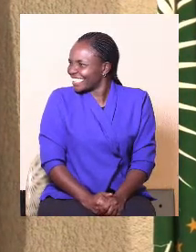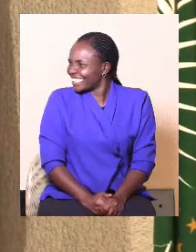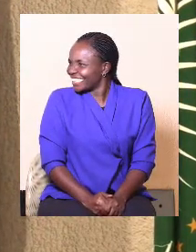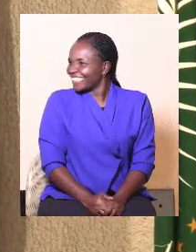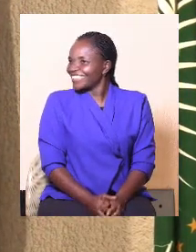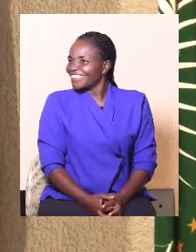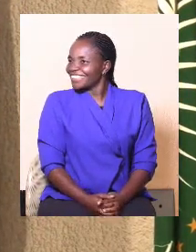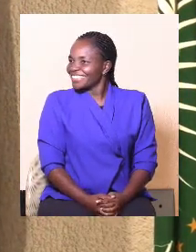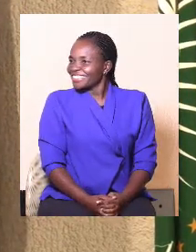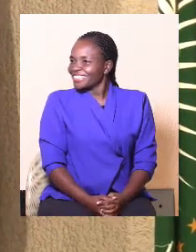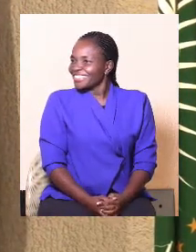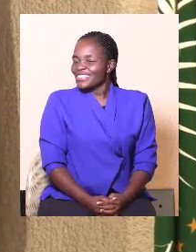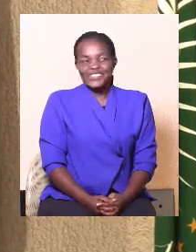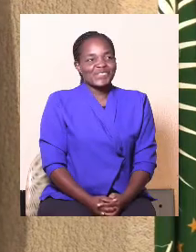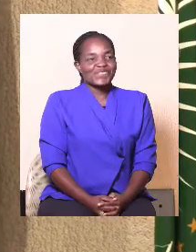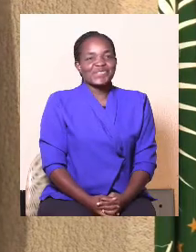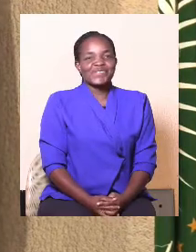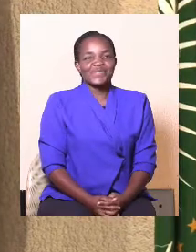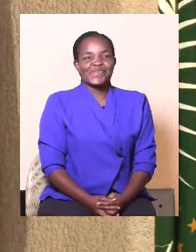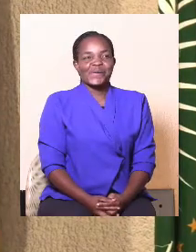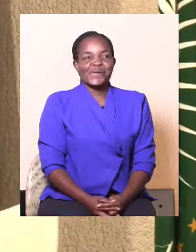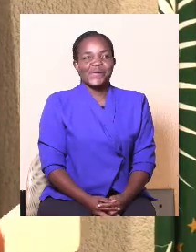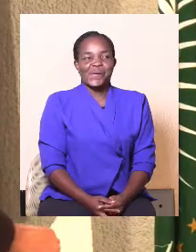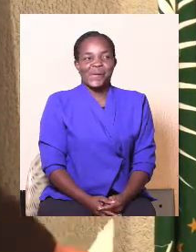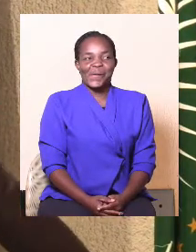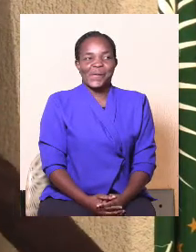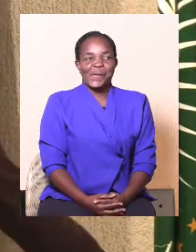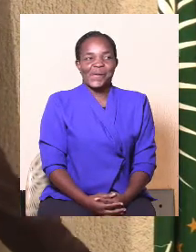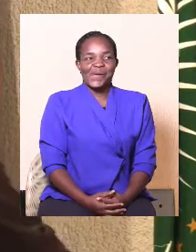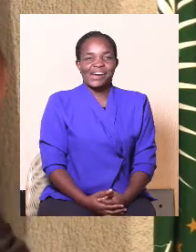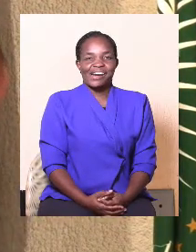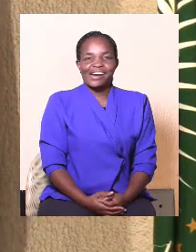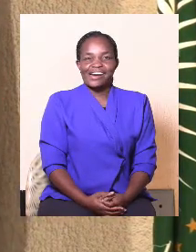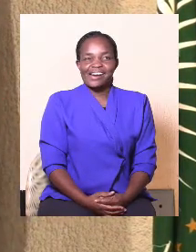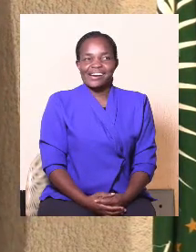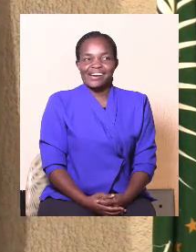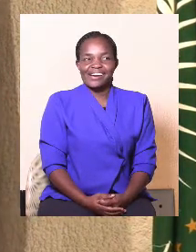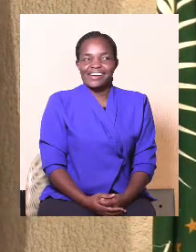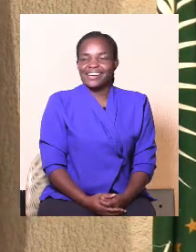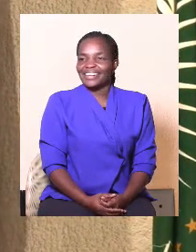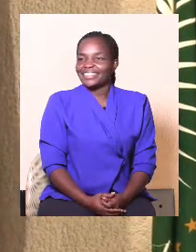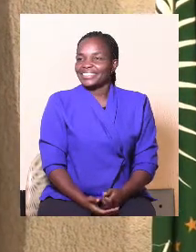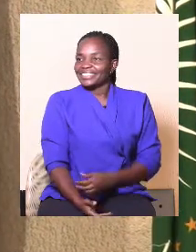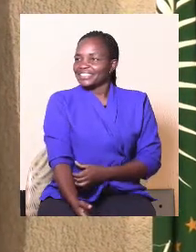delivered to us around the emergency package that we have